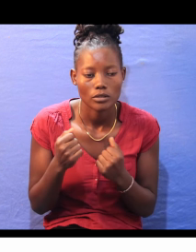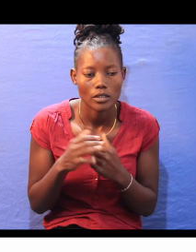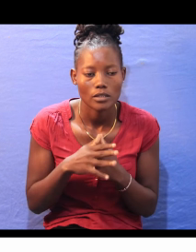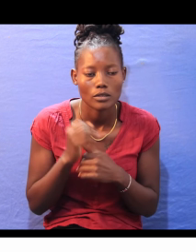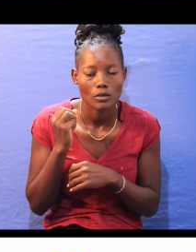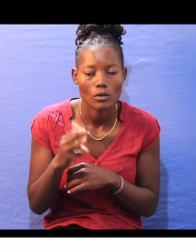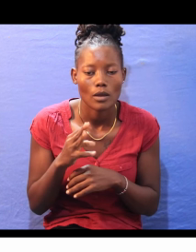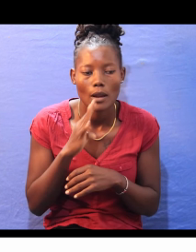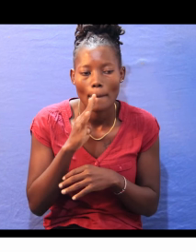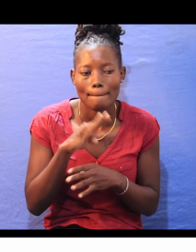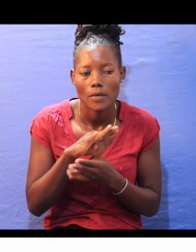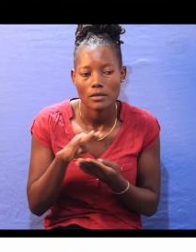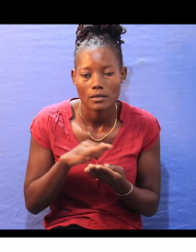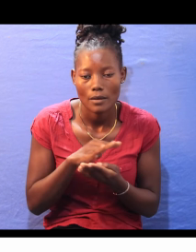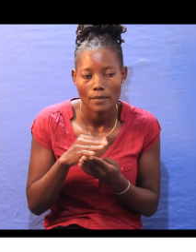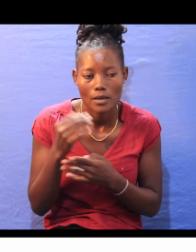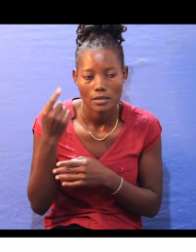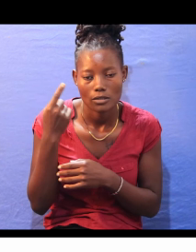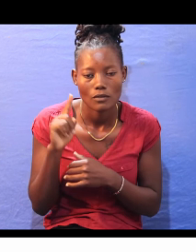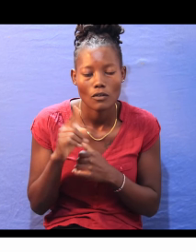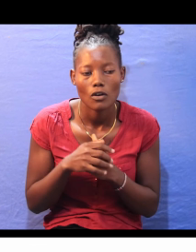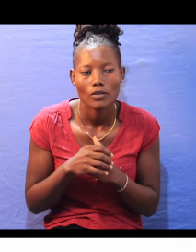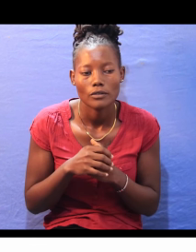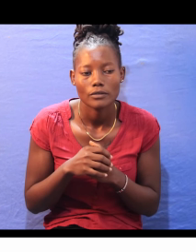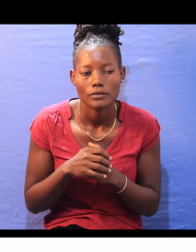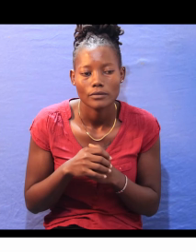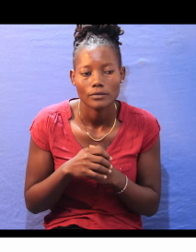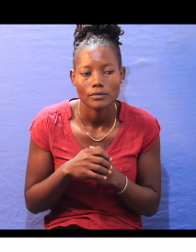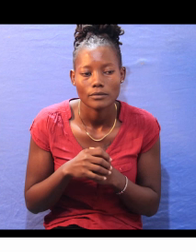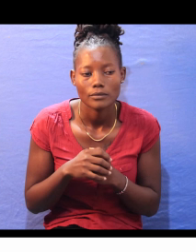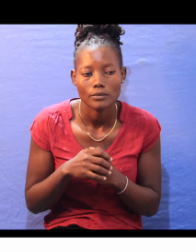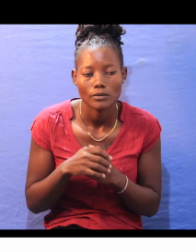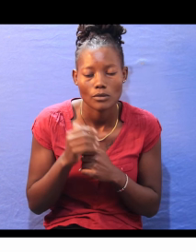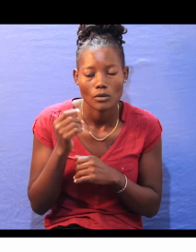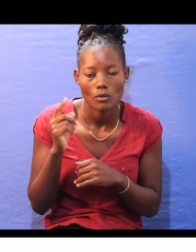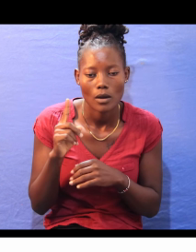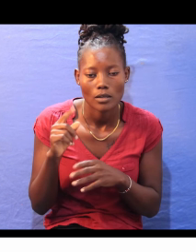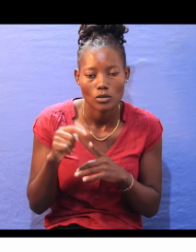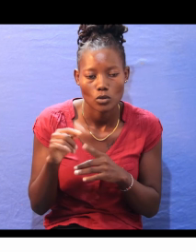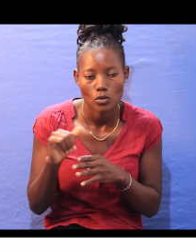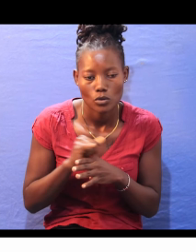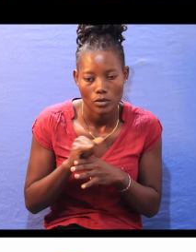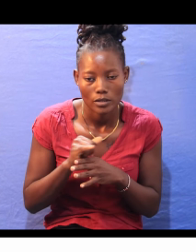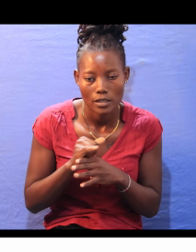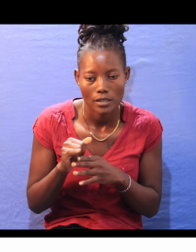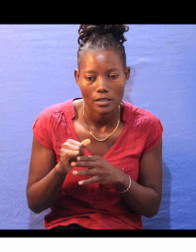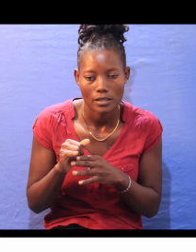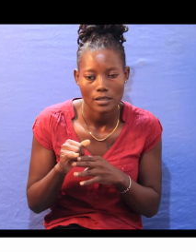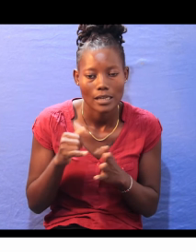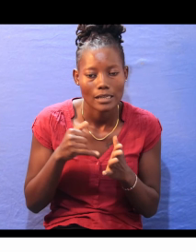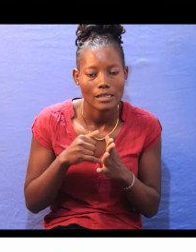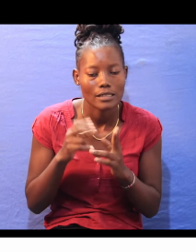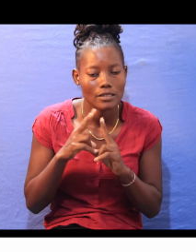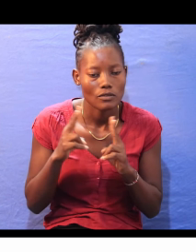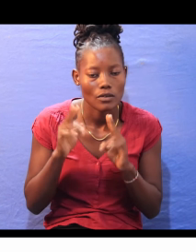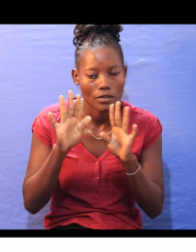basis for our future training. Maximal strength is very important,